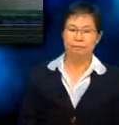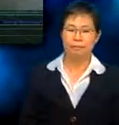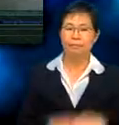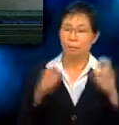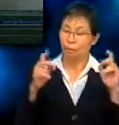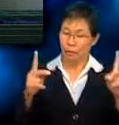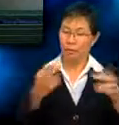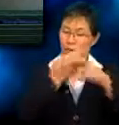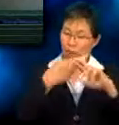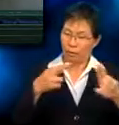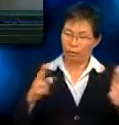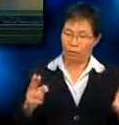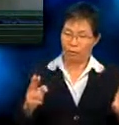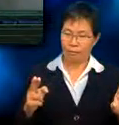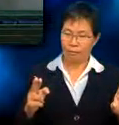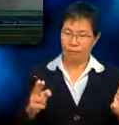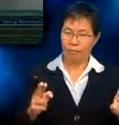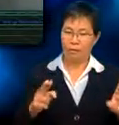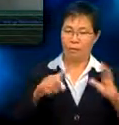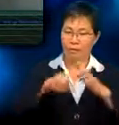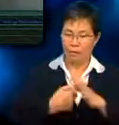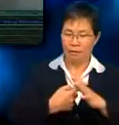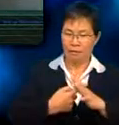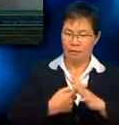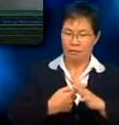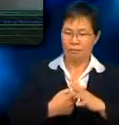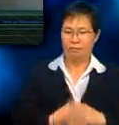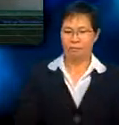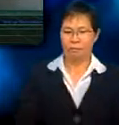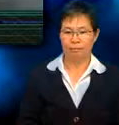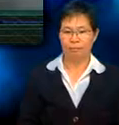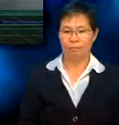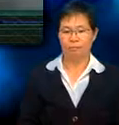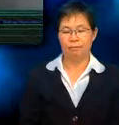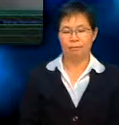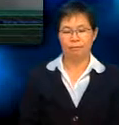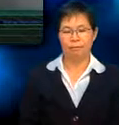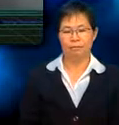Okay, ready? Get set and go!